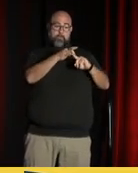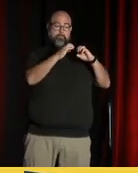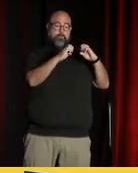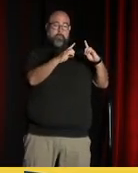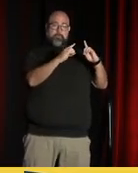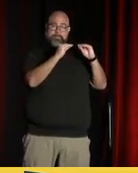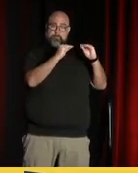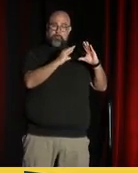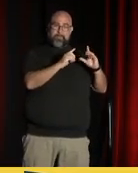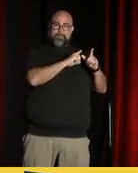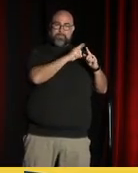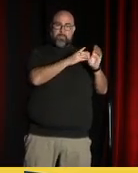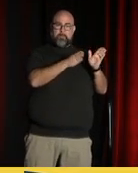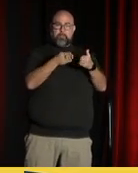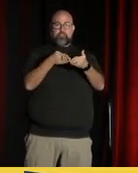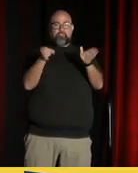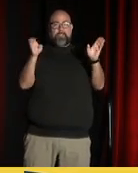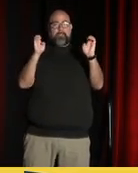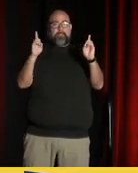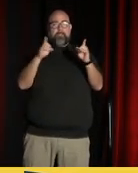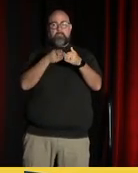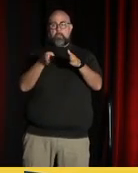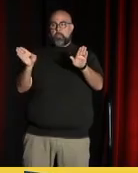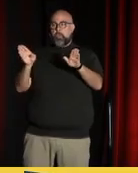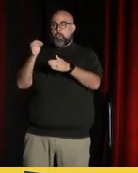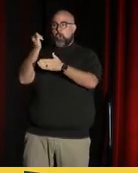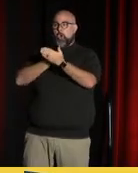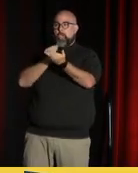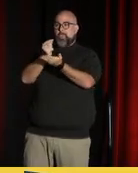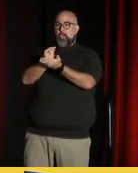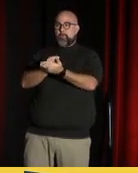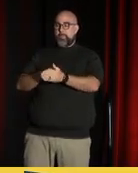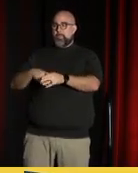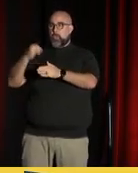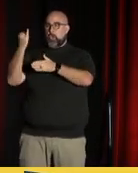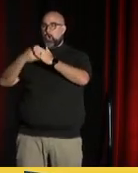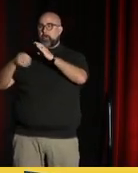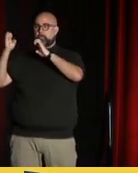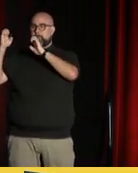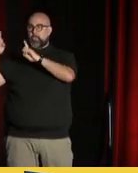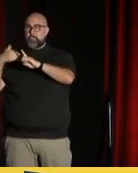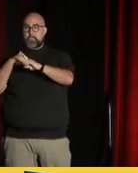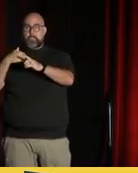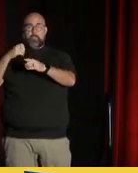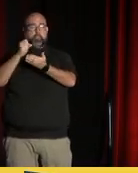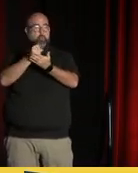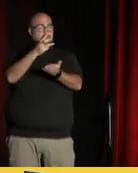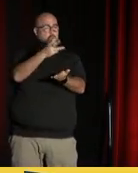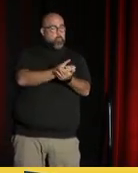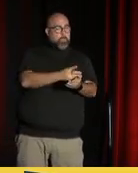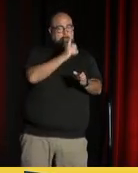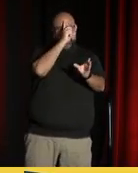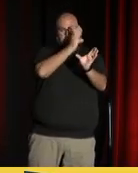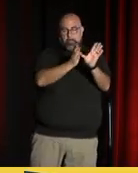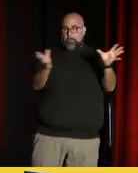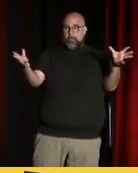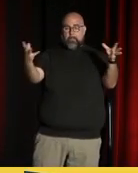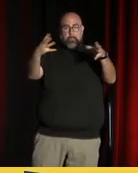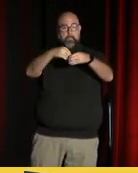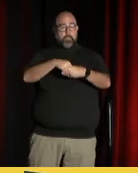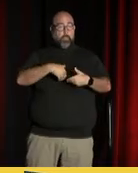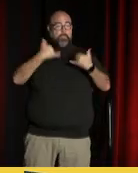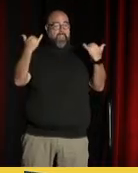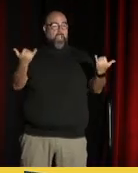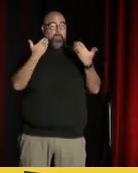teachers, and then I got gen ed teachers, and then art therapy, and then art education, and then social work, and then psychology. So I really don't know